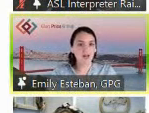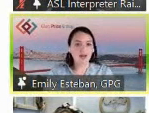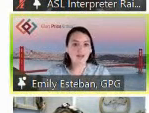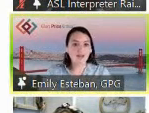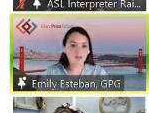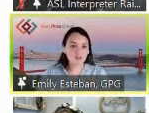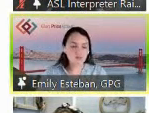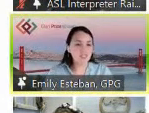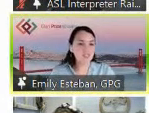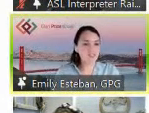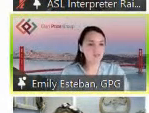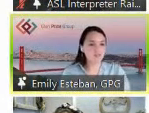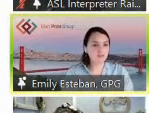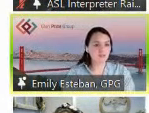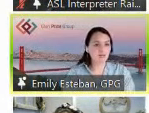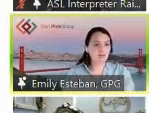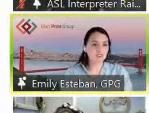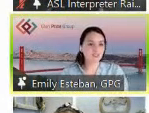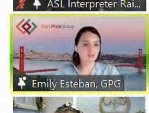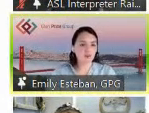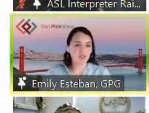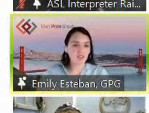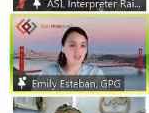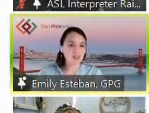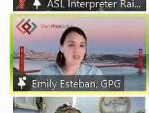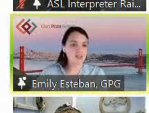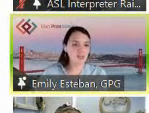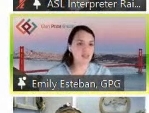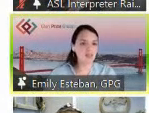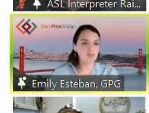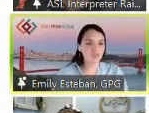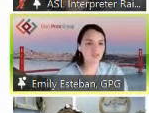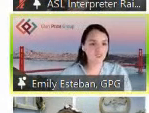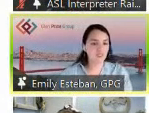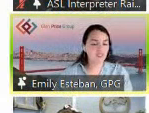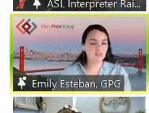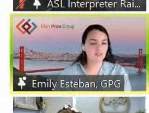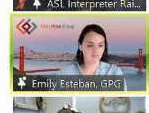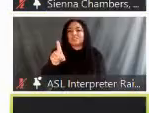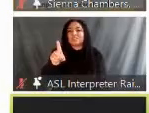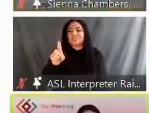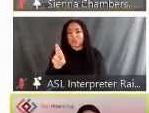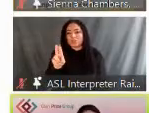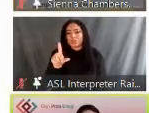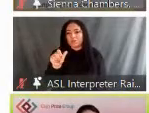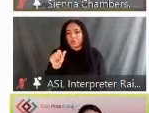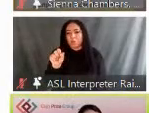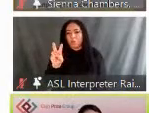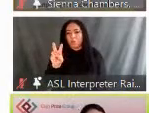way. Next, we can go to Dr. Lawanda and then Patricia.